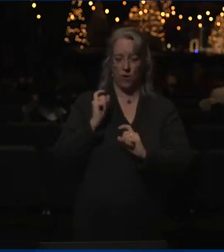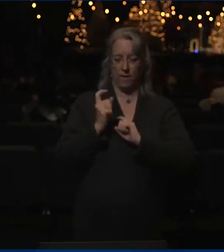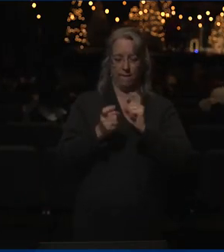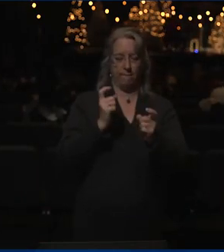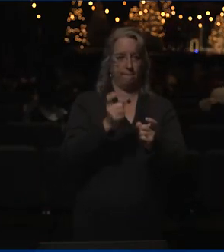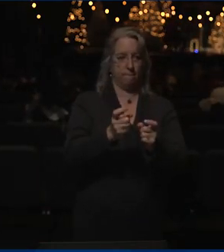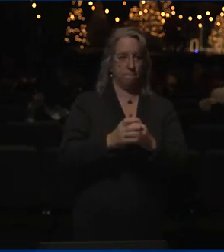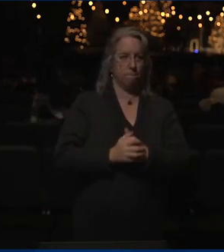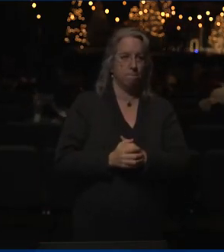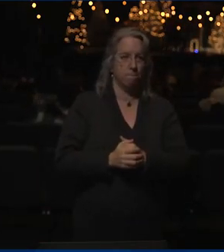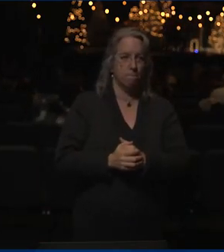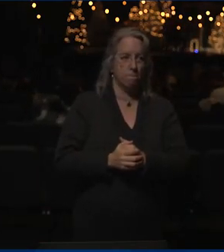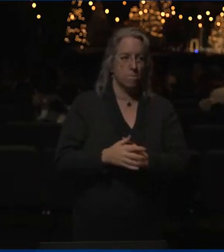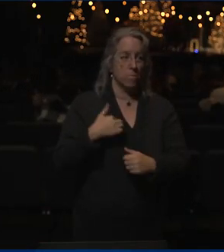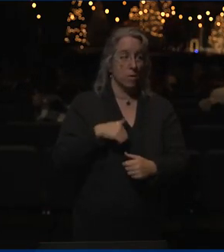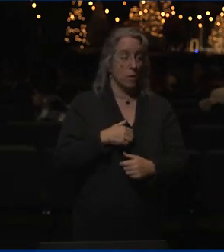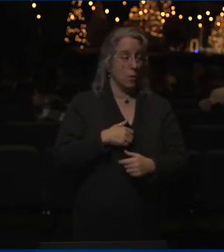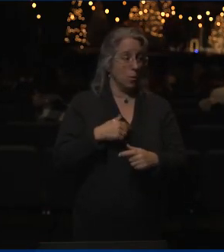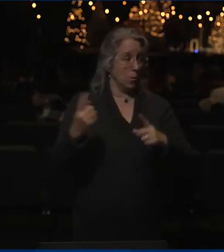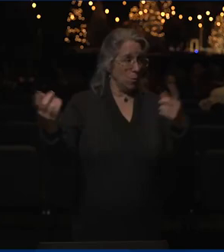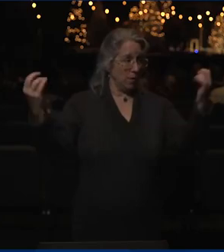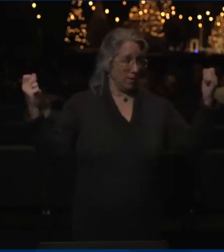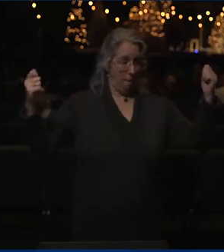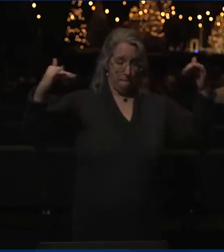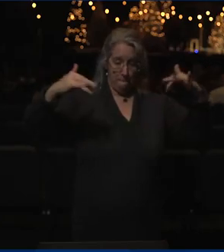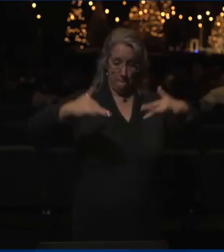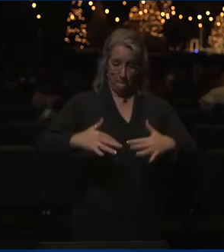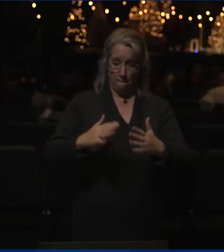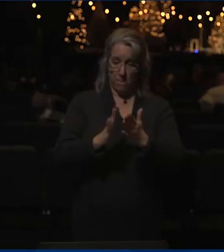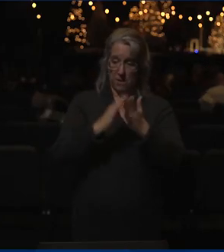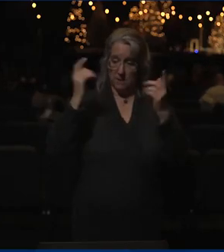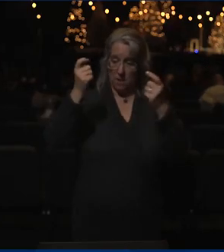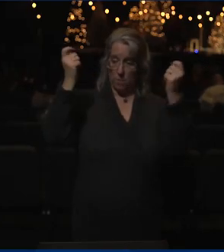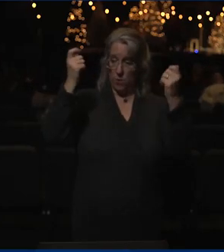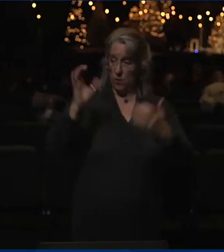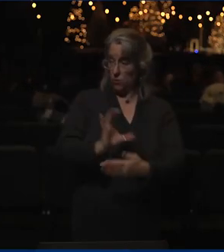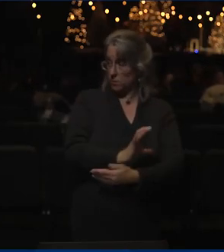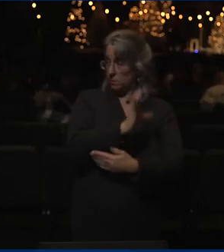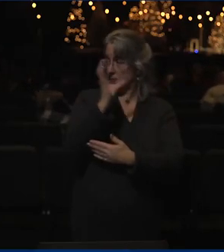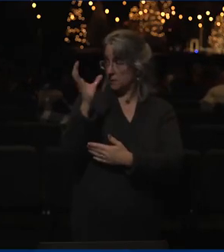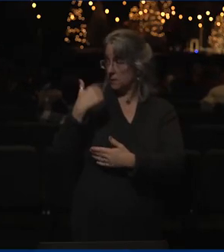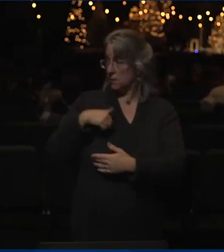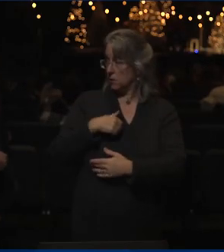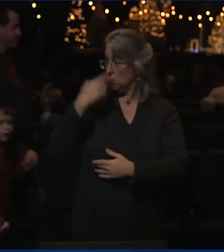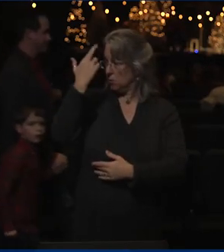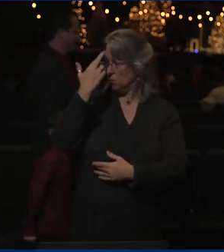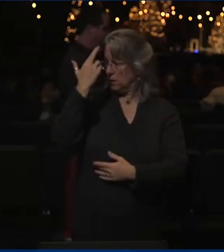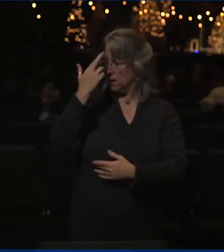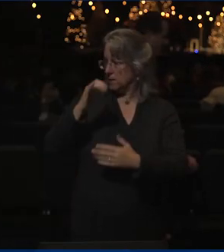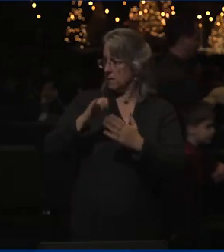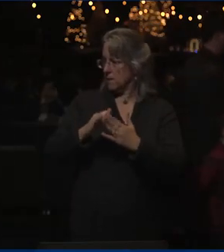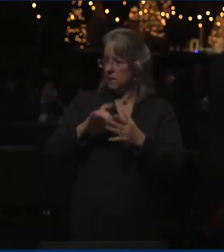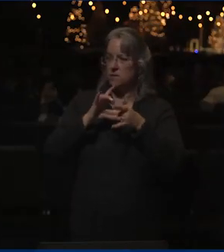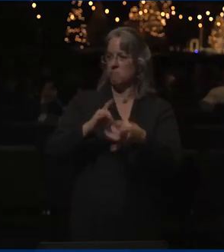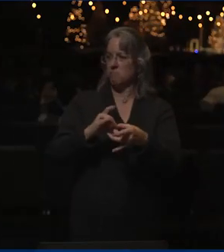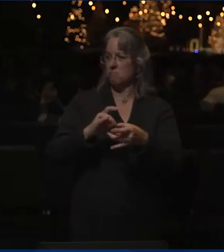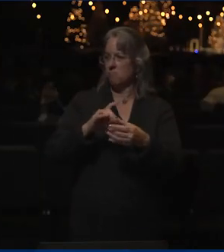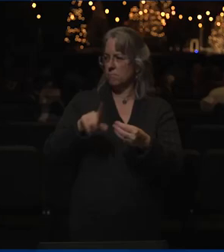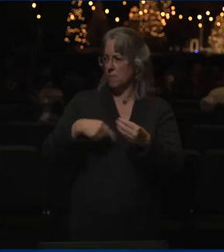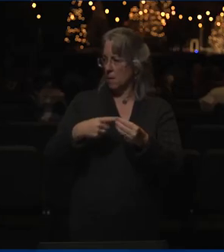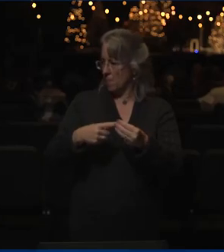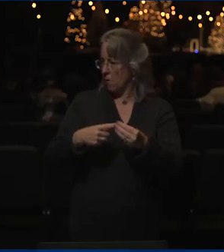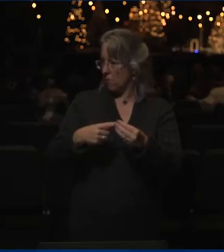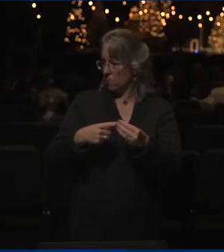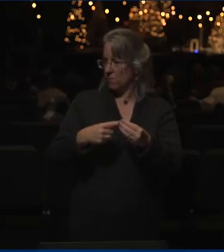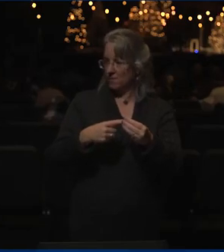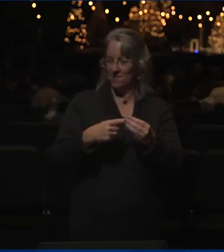celebrate Christmas, we're recognizing that it's all about generosity because God has been generous by giving himself to